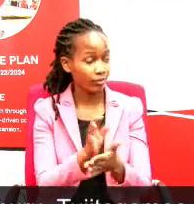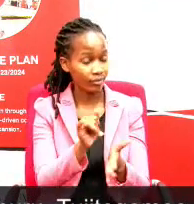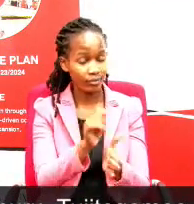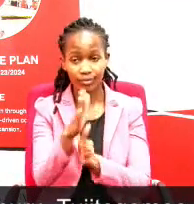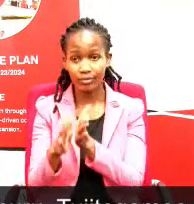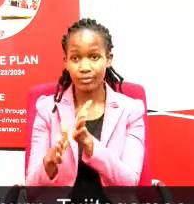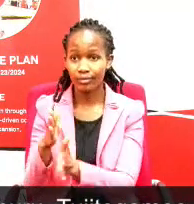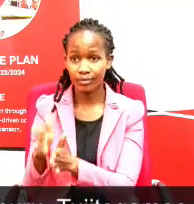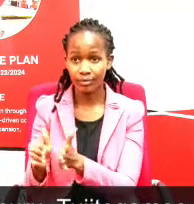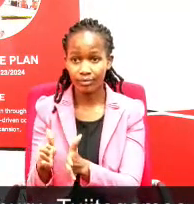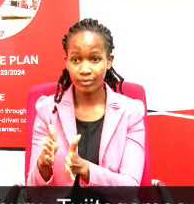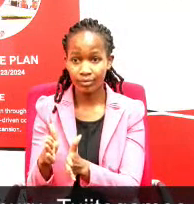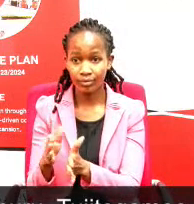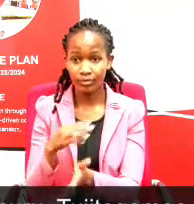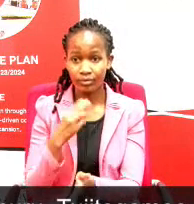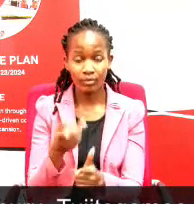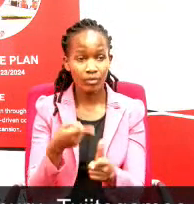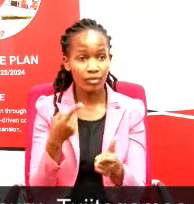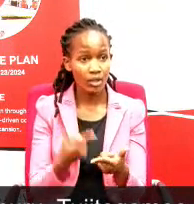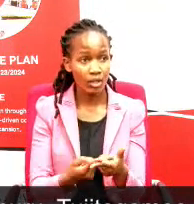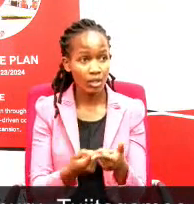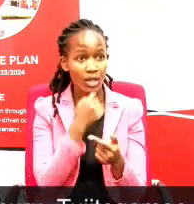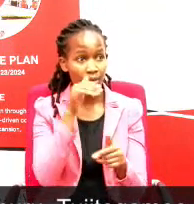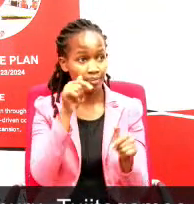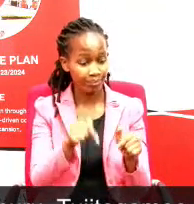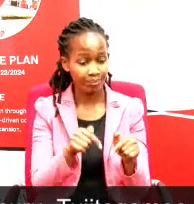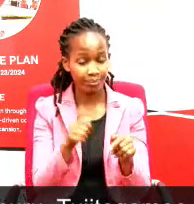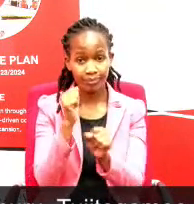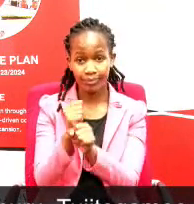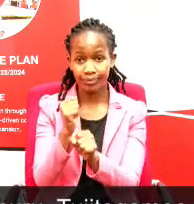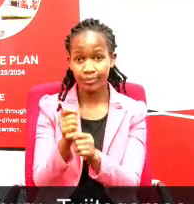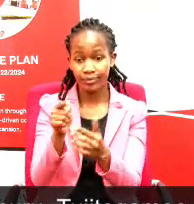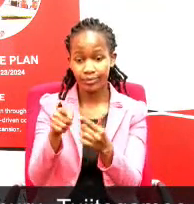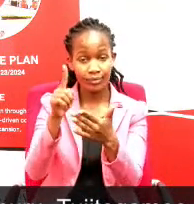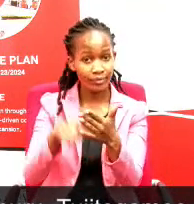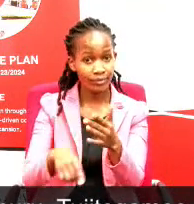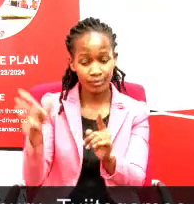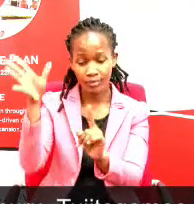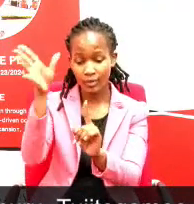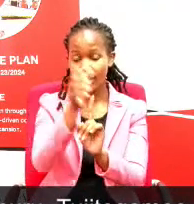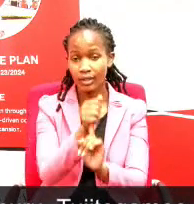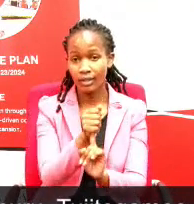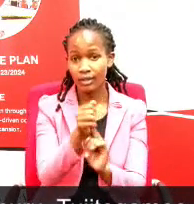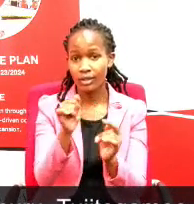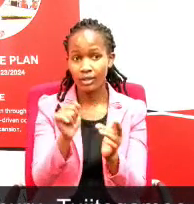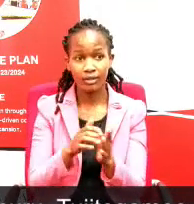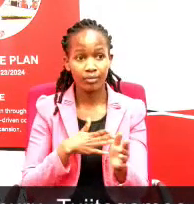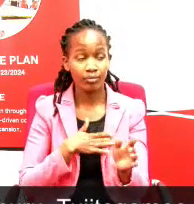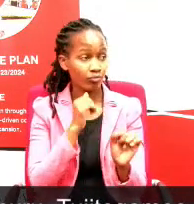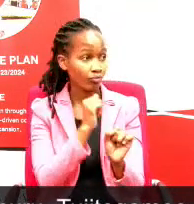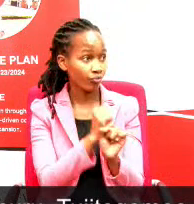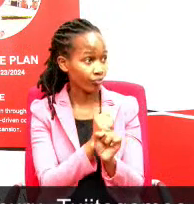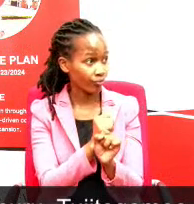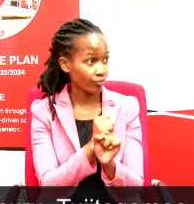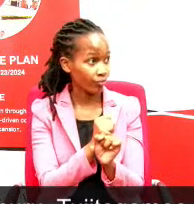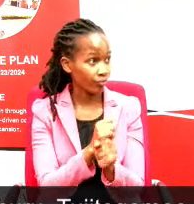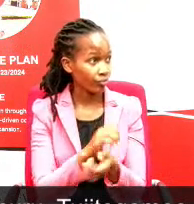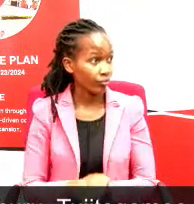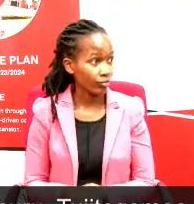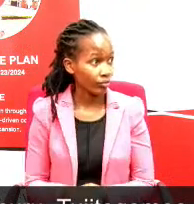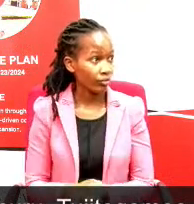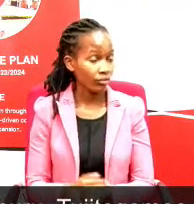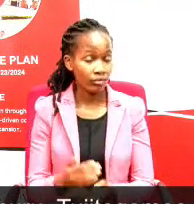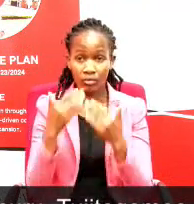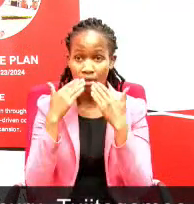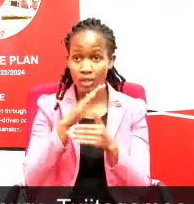plan, we therefore commit today to work towards achievement of our mandate.